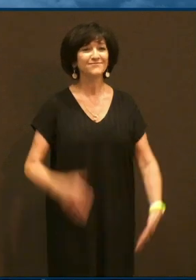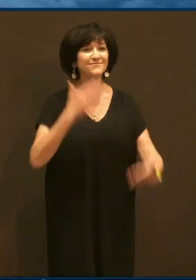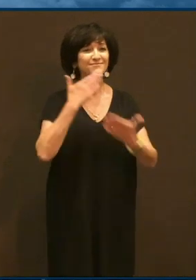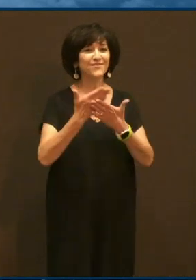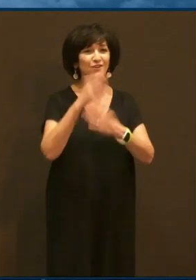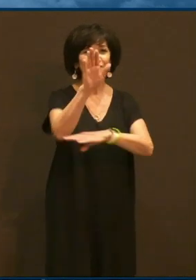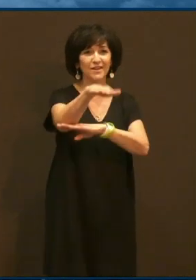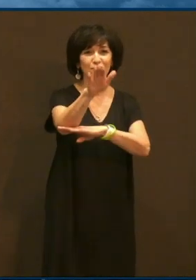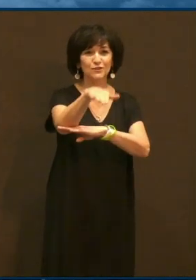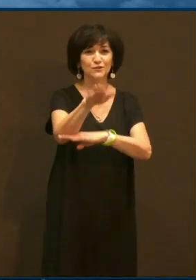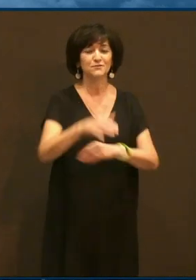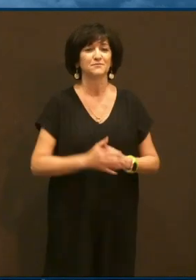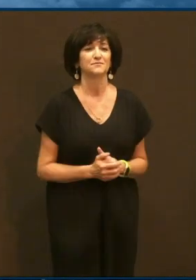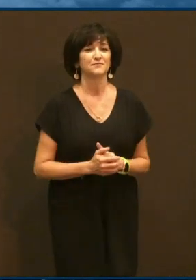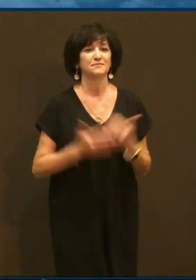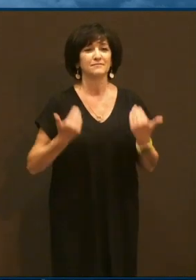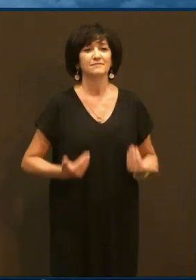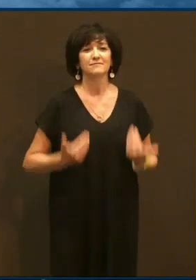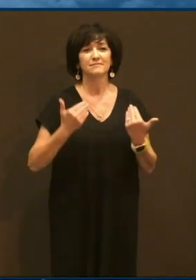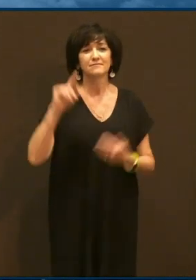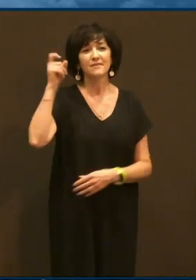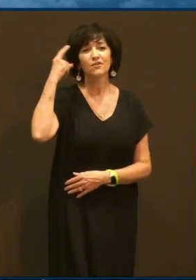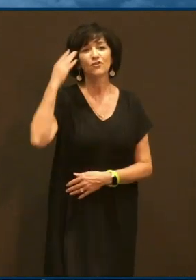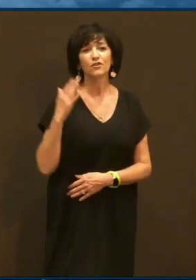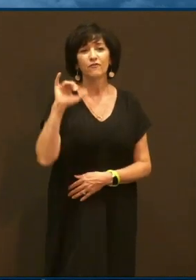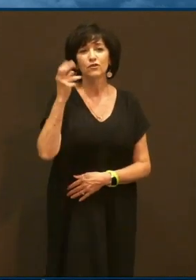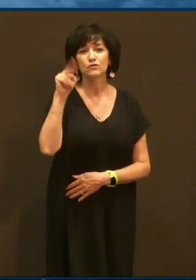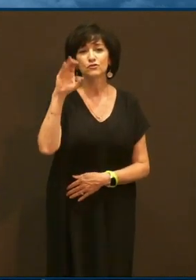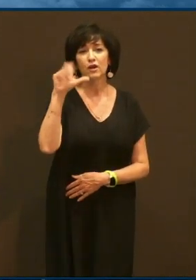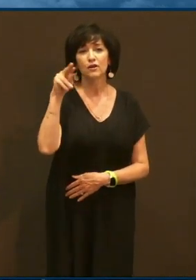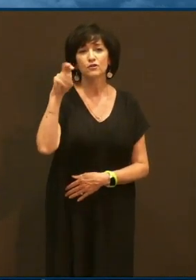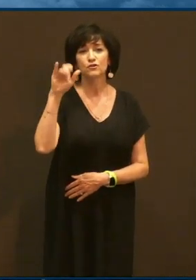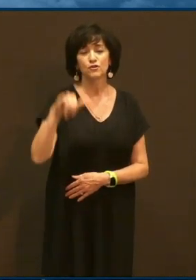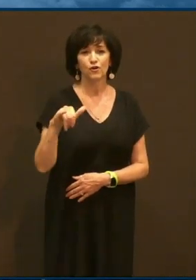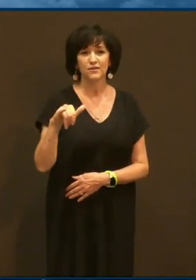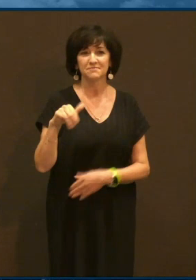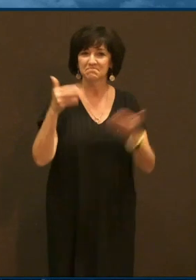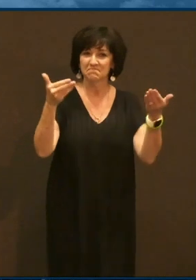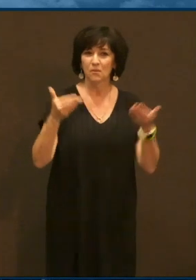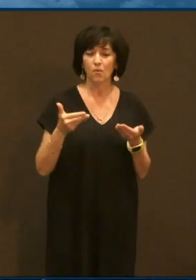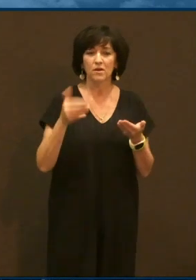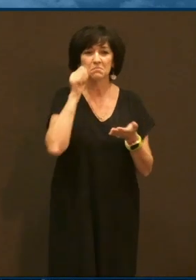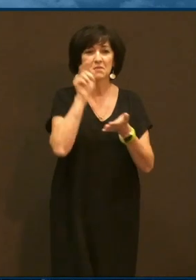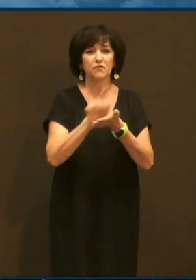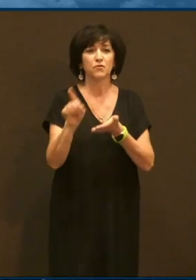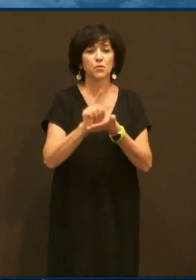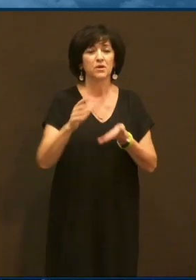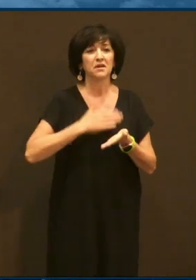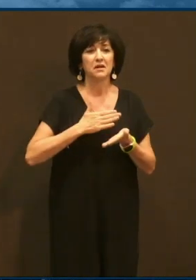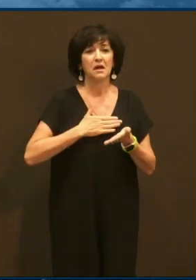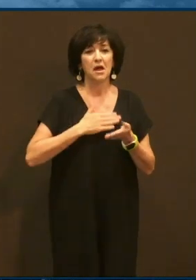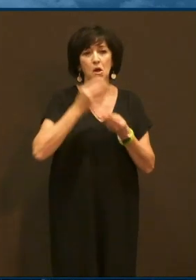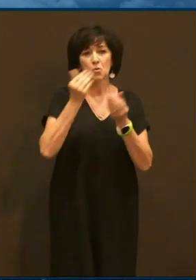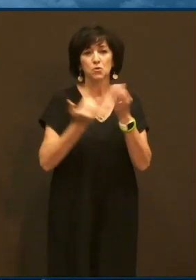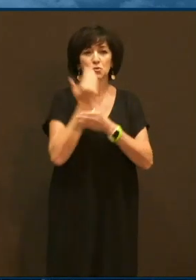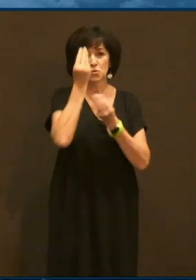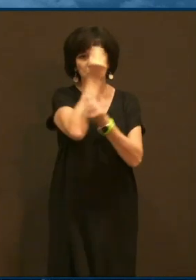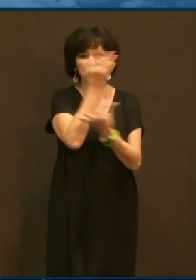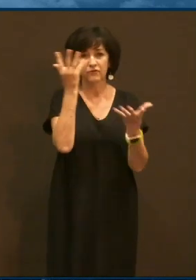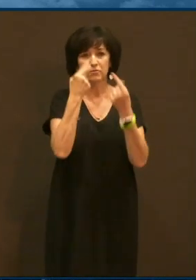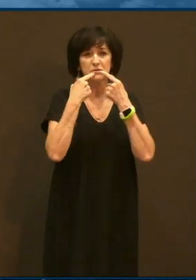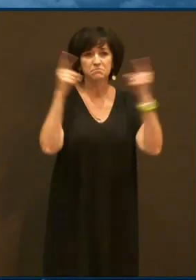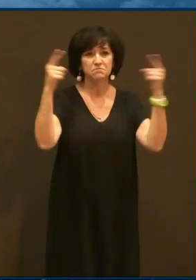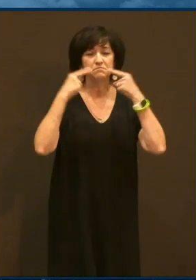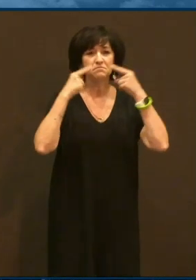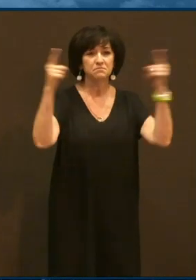Good afternoon, everyone. I'm Governor John Carney. Welcome to our weekly press conference on Delaware's response to COVID-19. We've